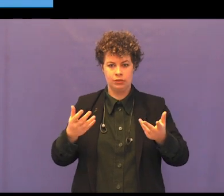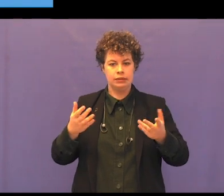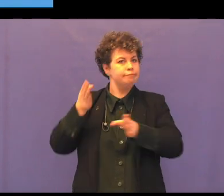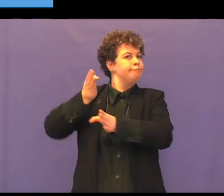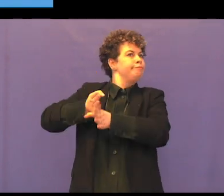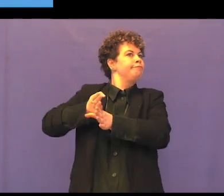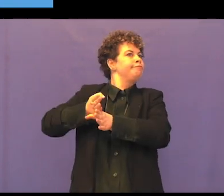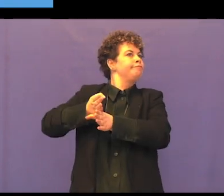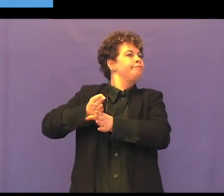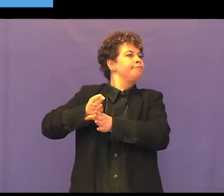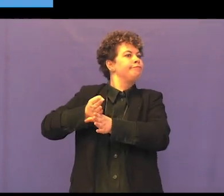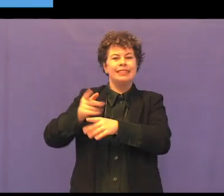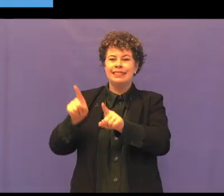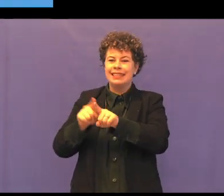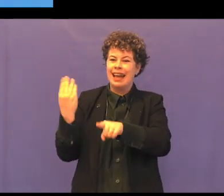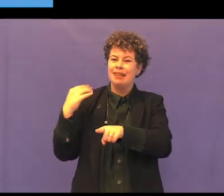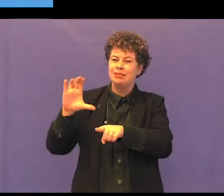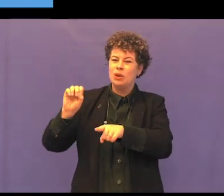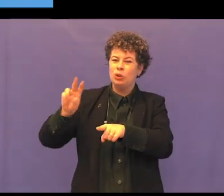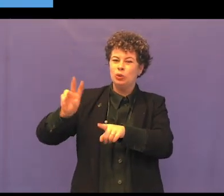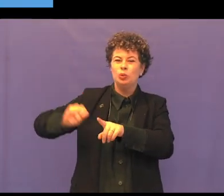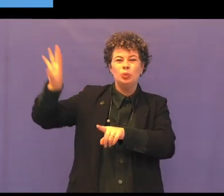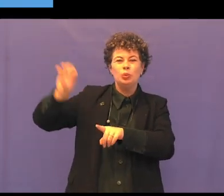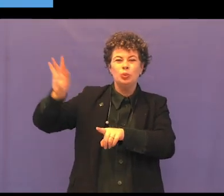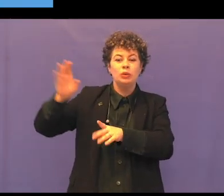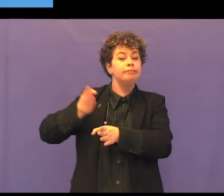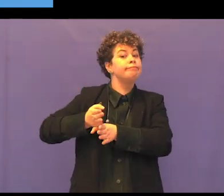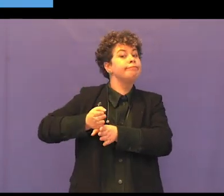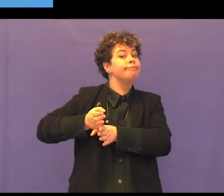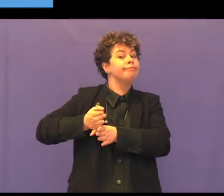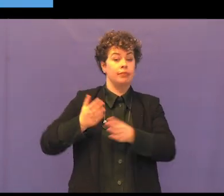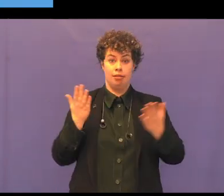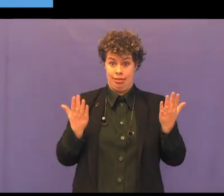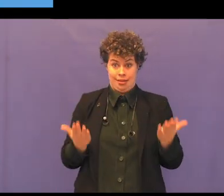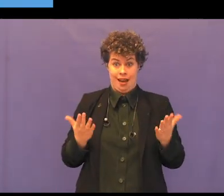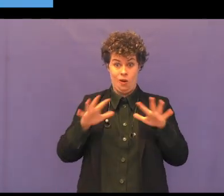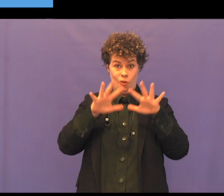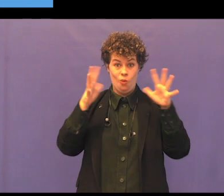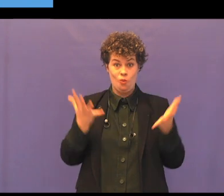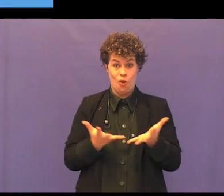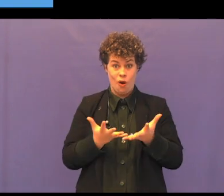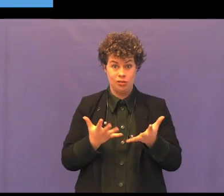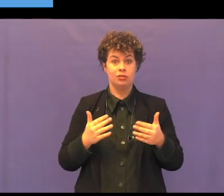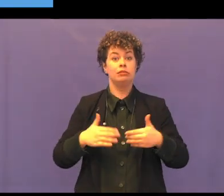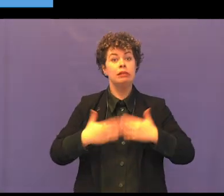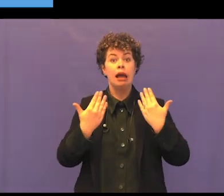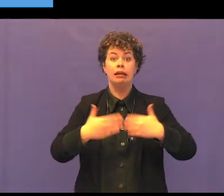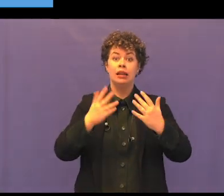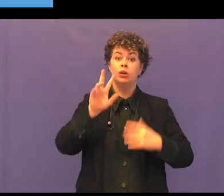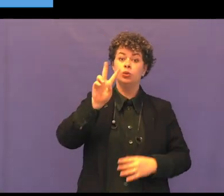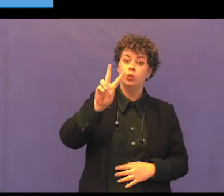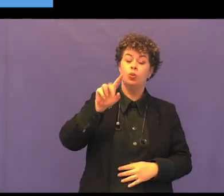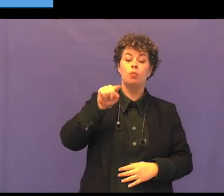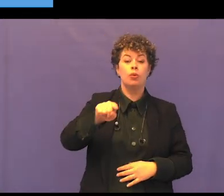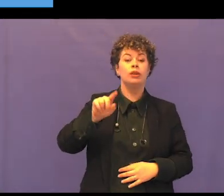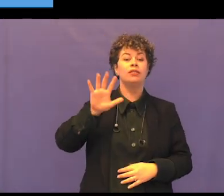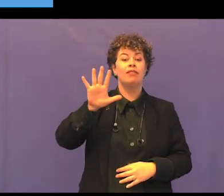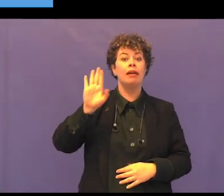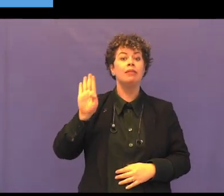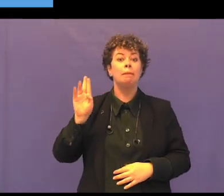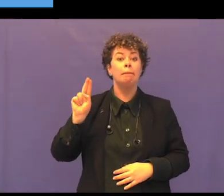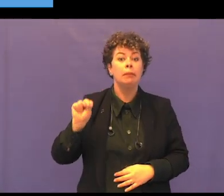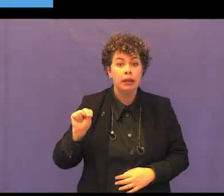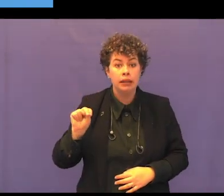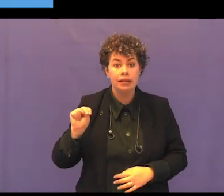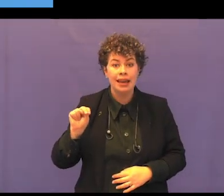about 2.5 billion bytes of data per day. So, 2.5